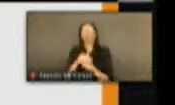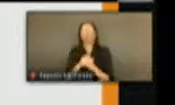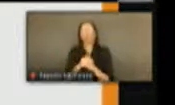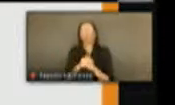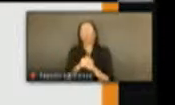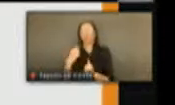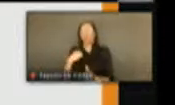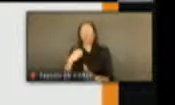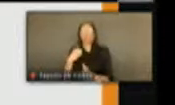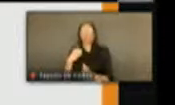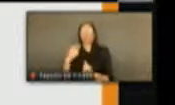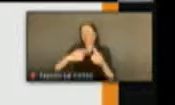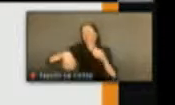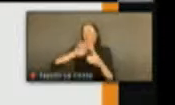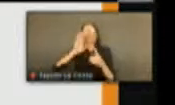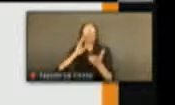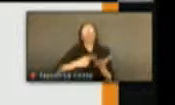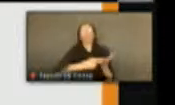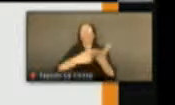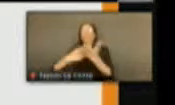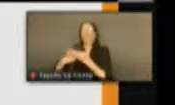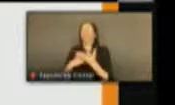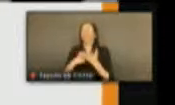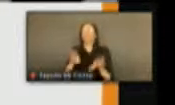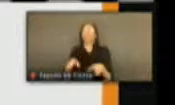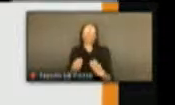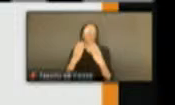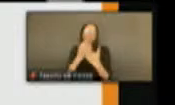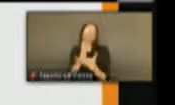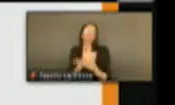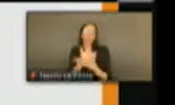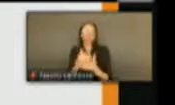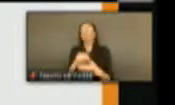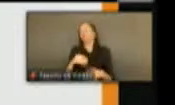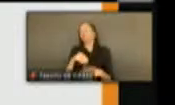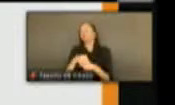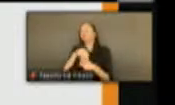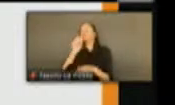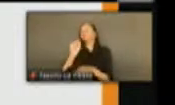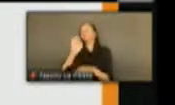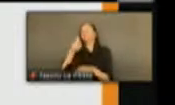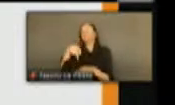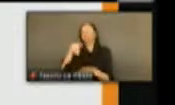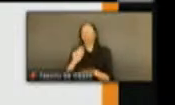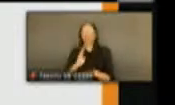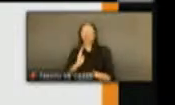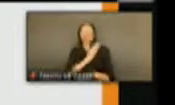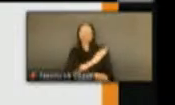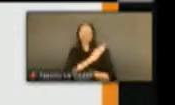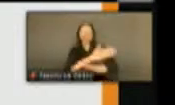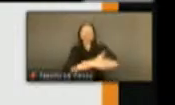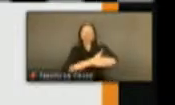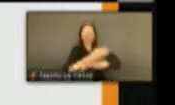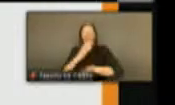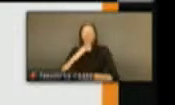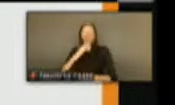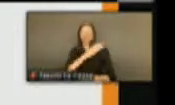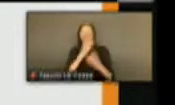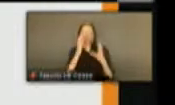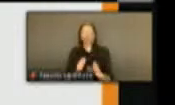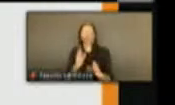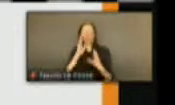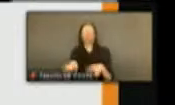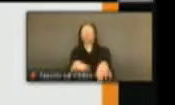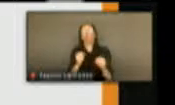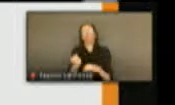budget. In September, the Board of County Commissioners hold 2 budget hearings, both of which